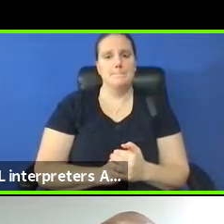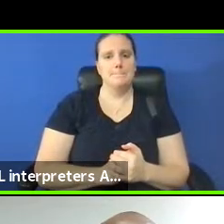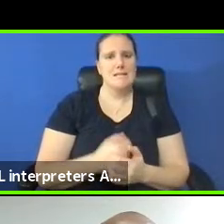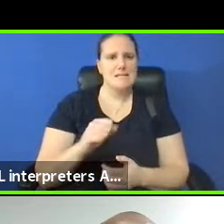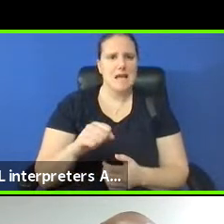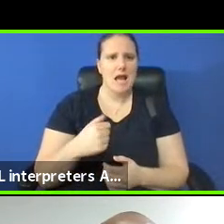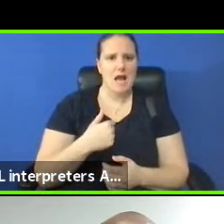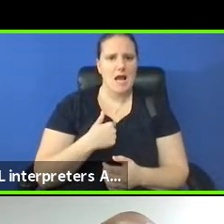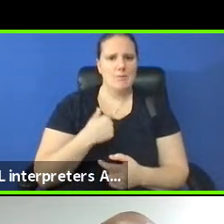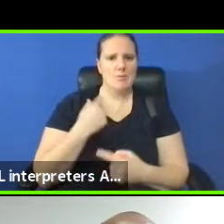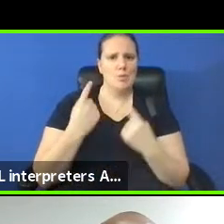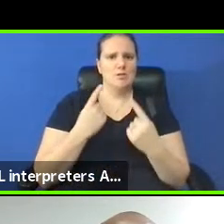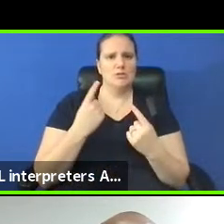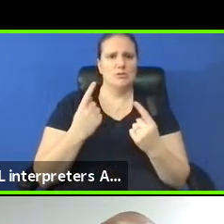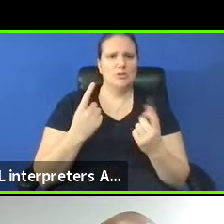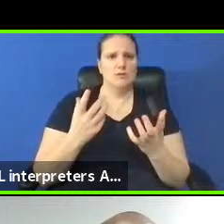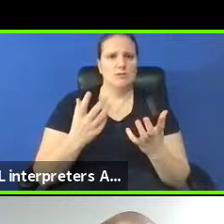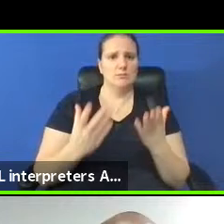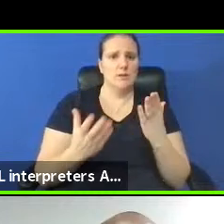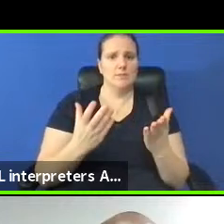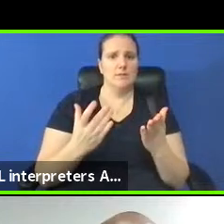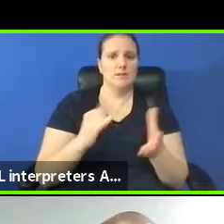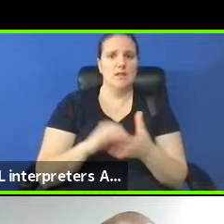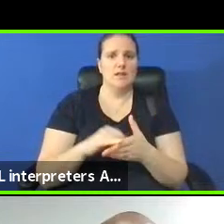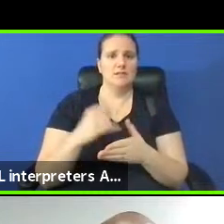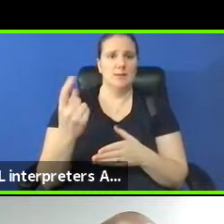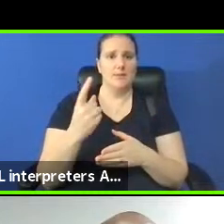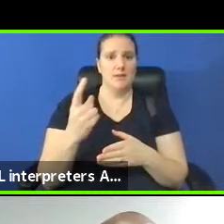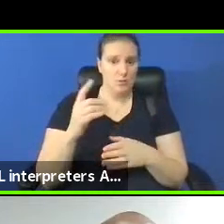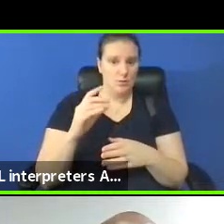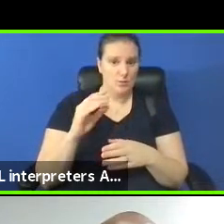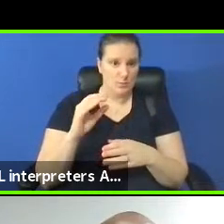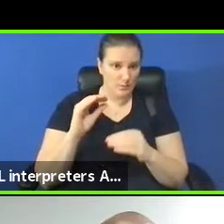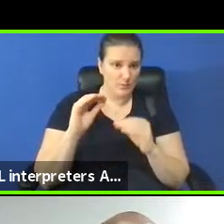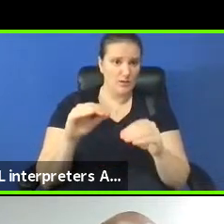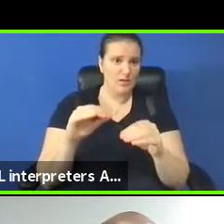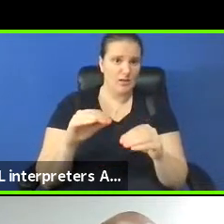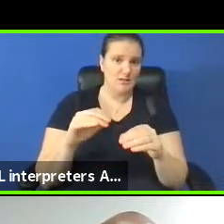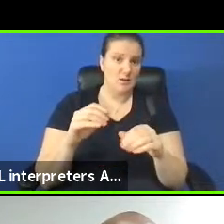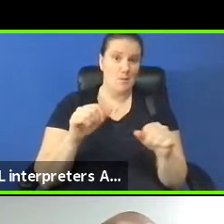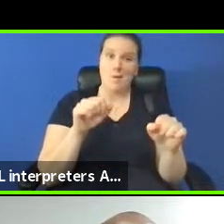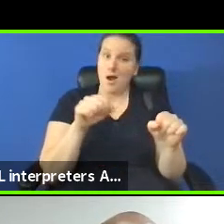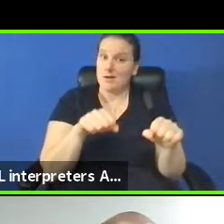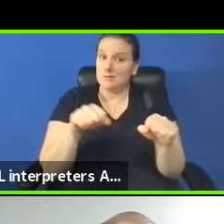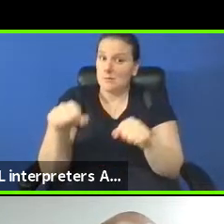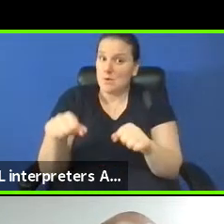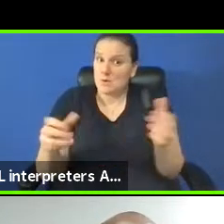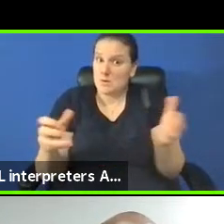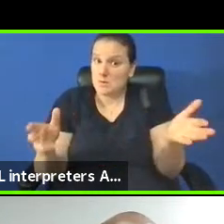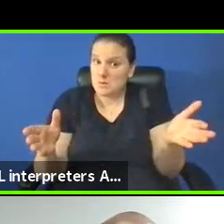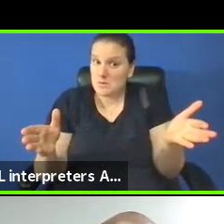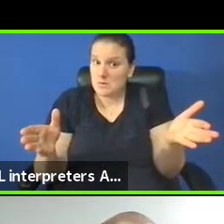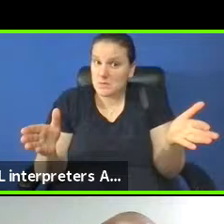just wondering about, it might be something to put in as a possibility.